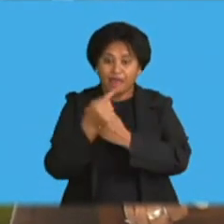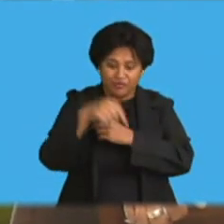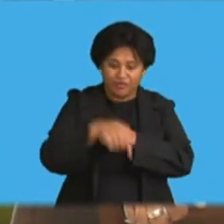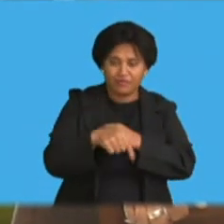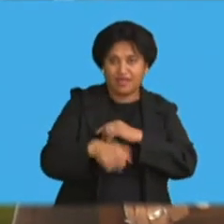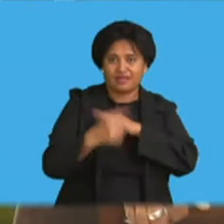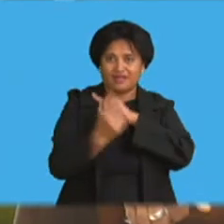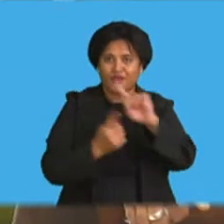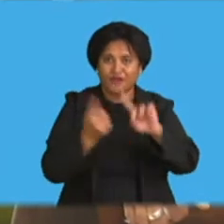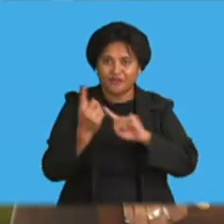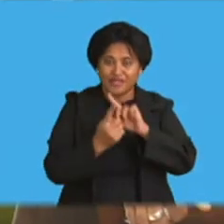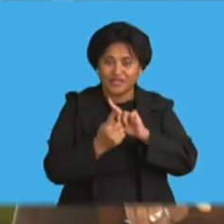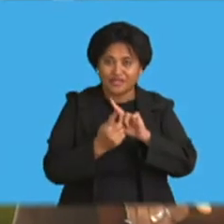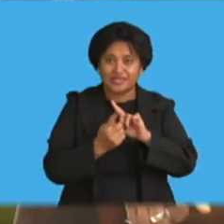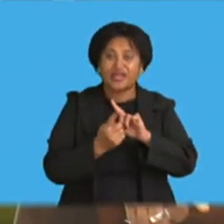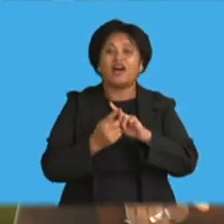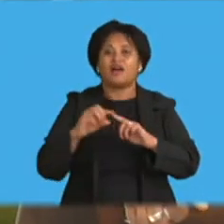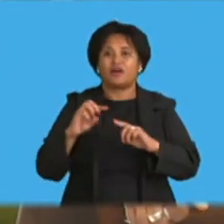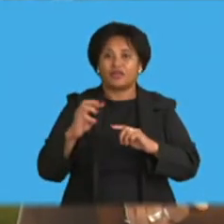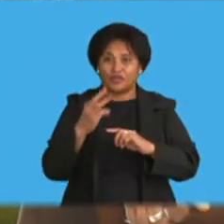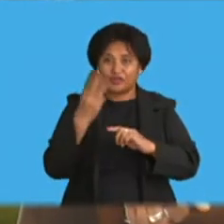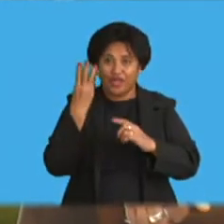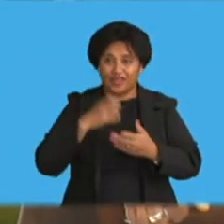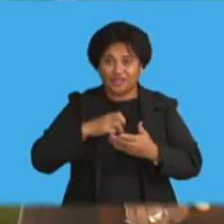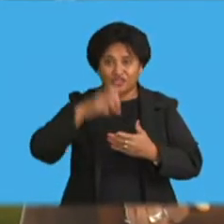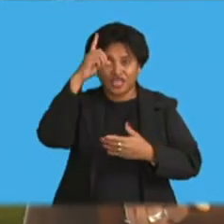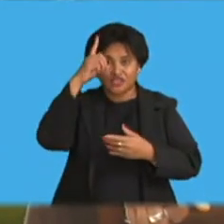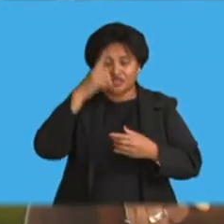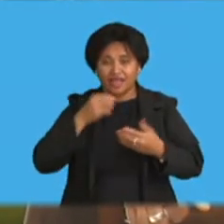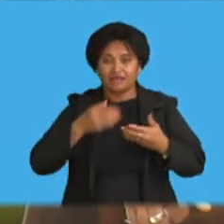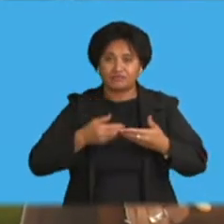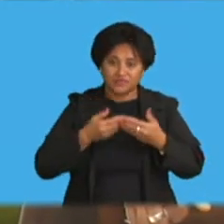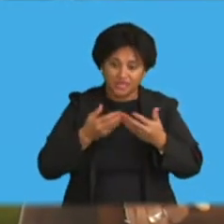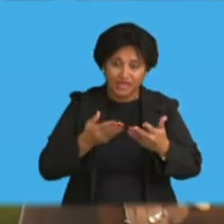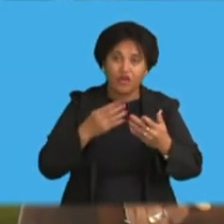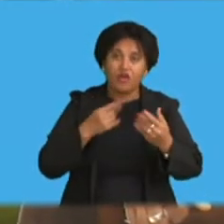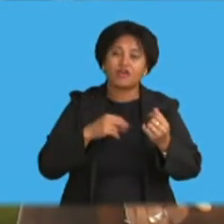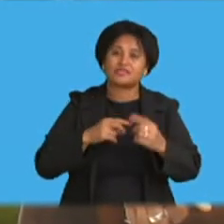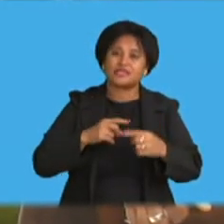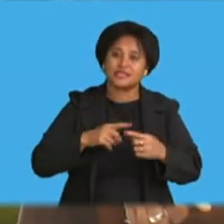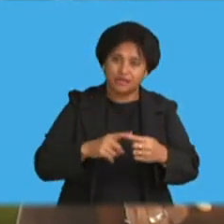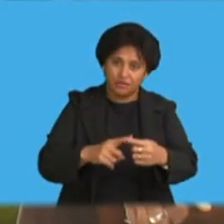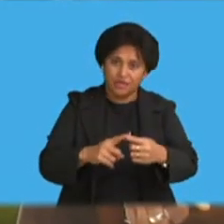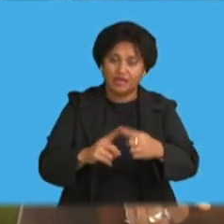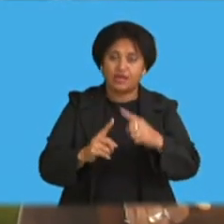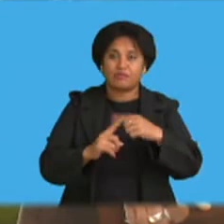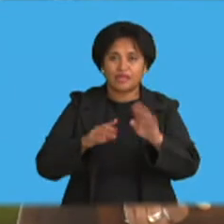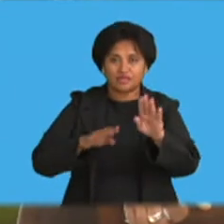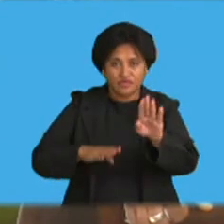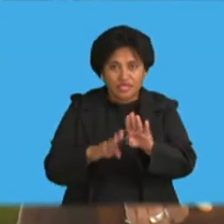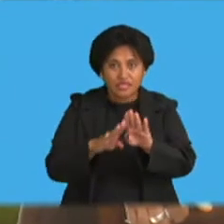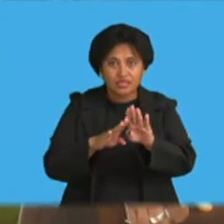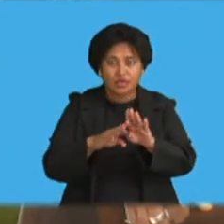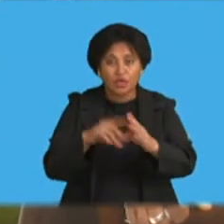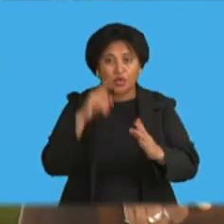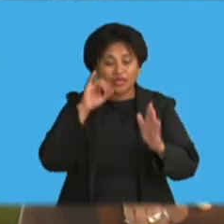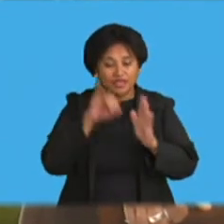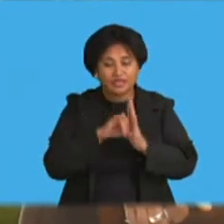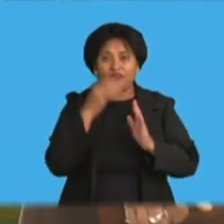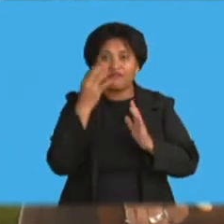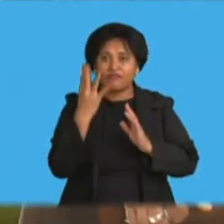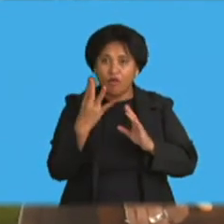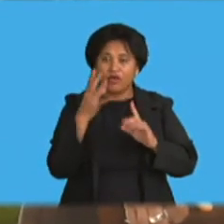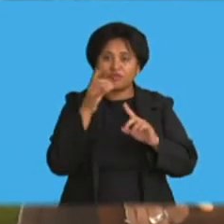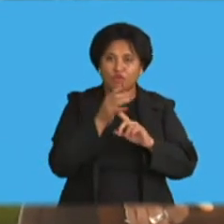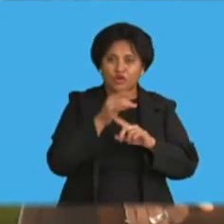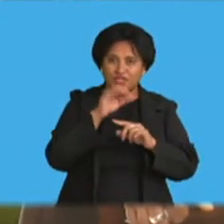The declaration affirmed that education can deliver in terms of sustainability and resilience, and that identified 4 key areas highlighted